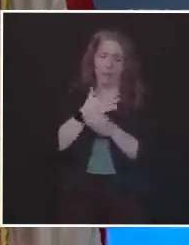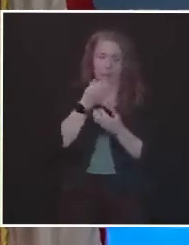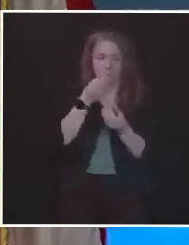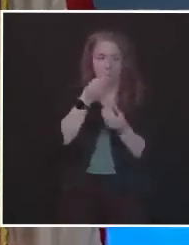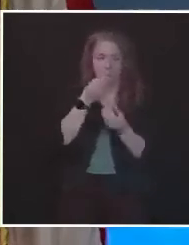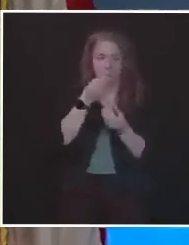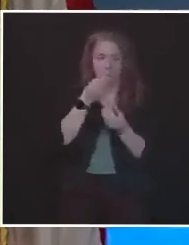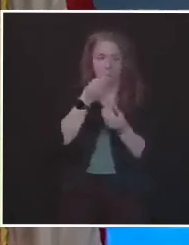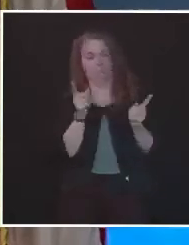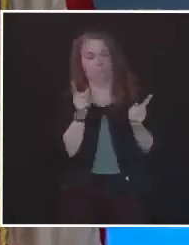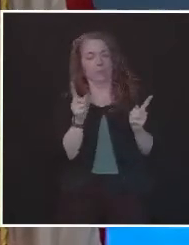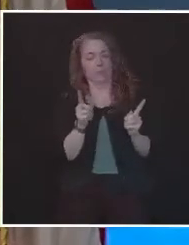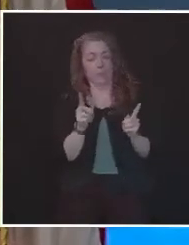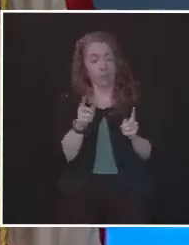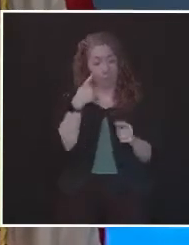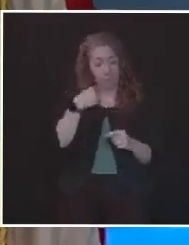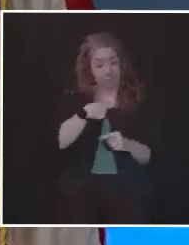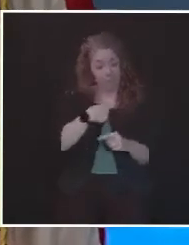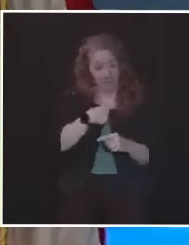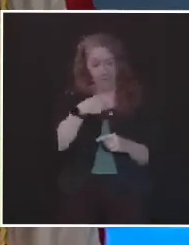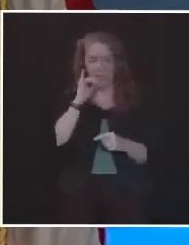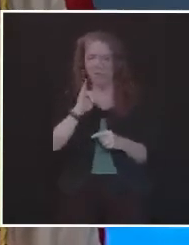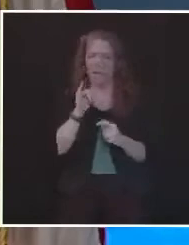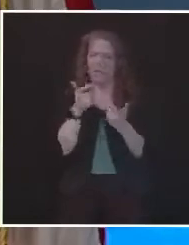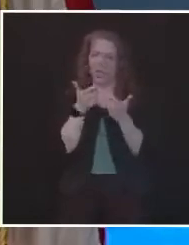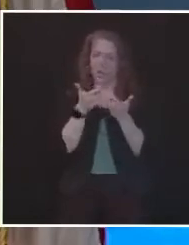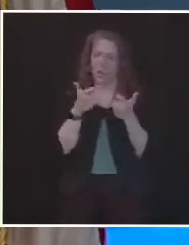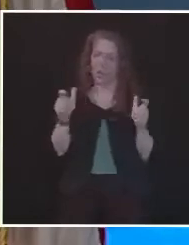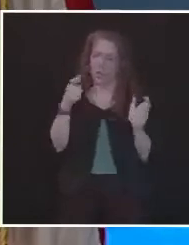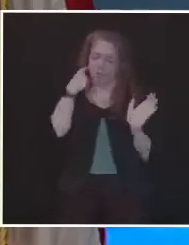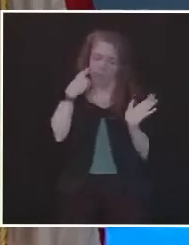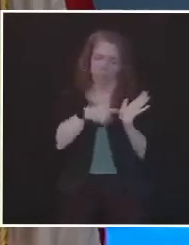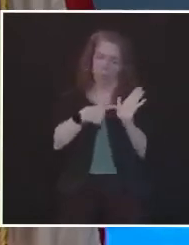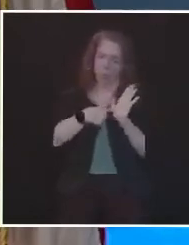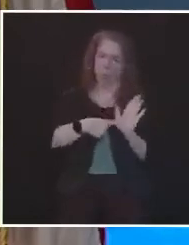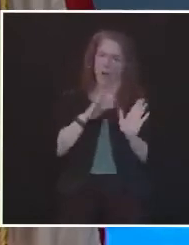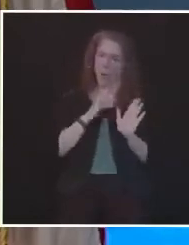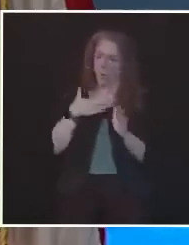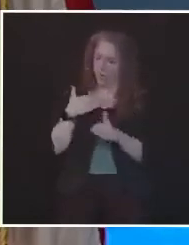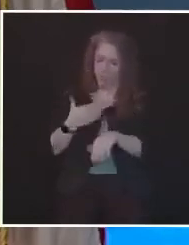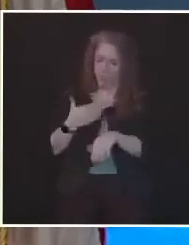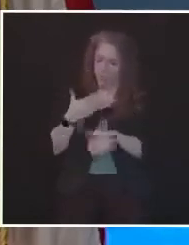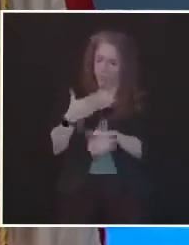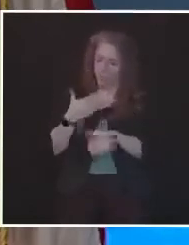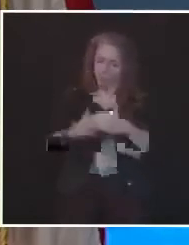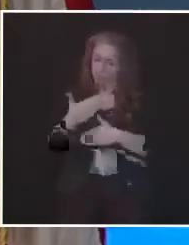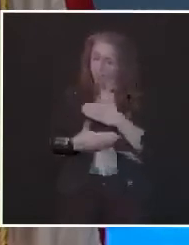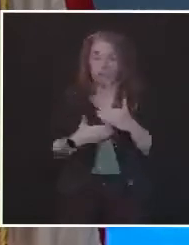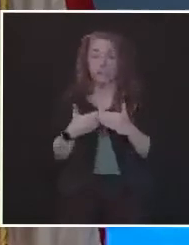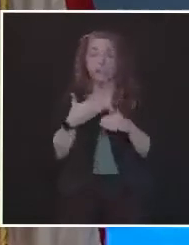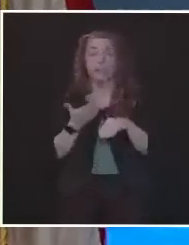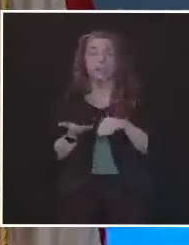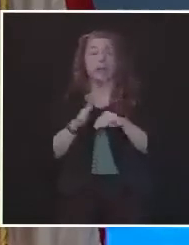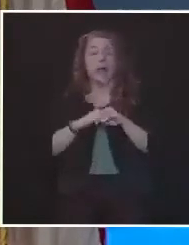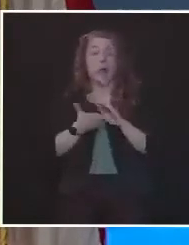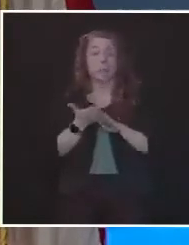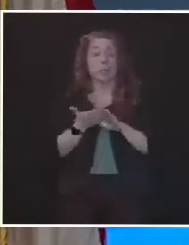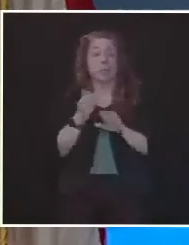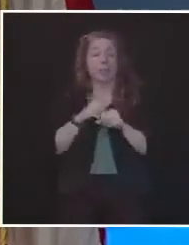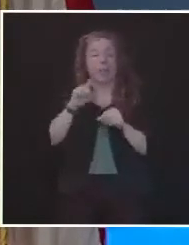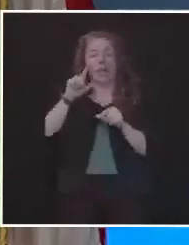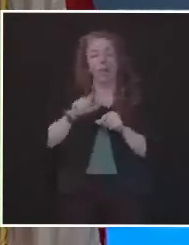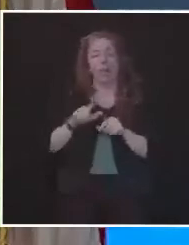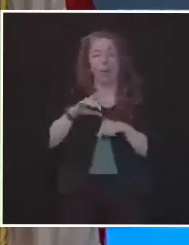huge indication of the progress that we've made, not only with increased operations in low Earth orbit, but the development of our missions